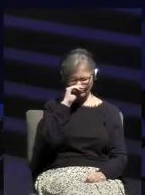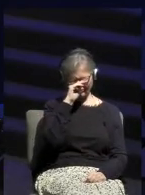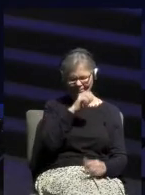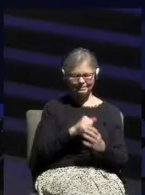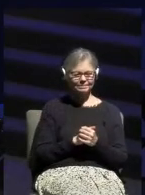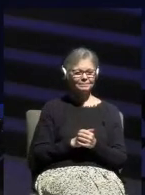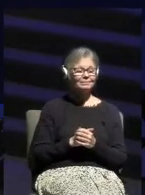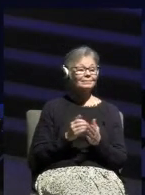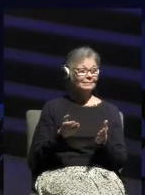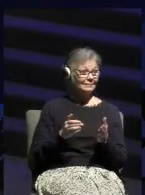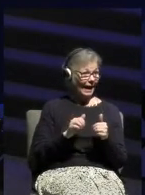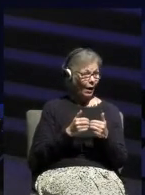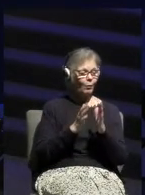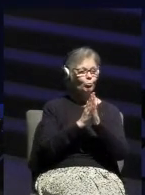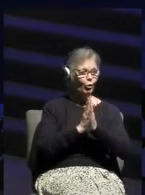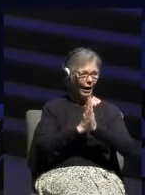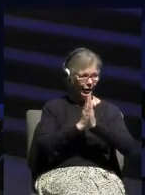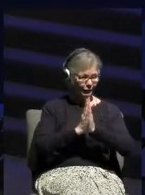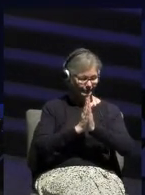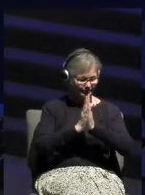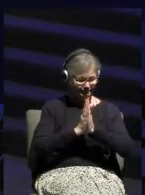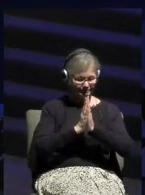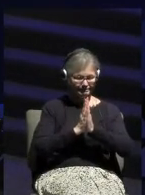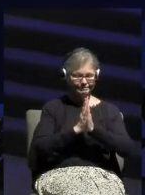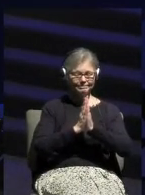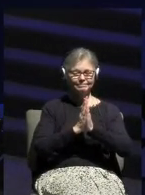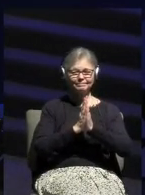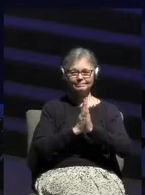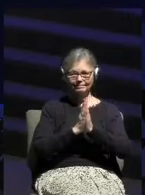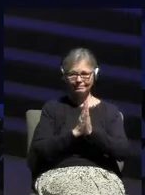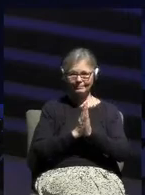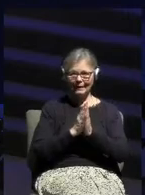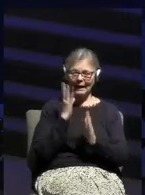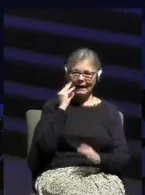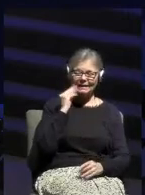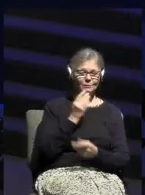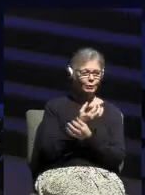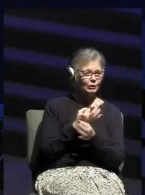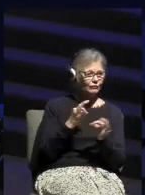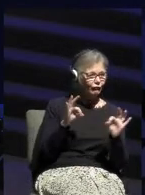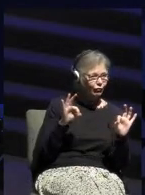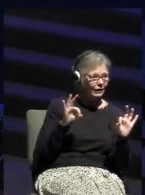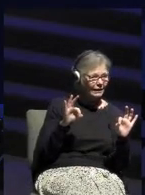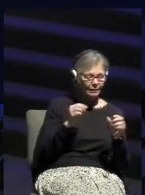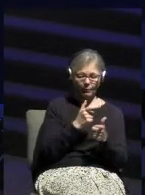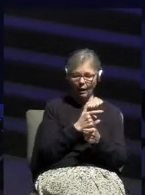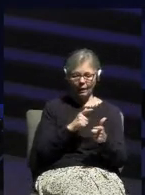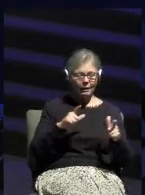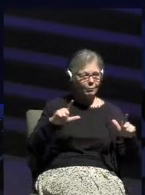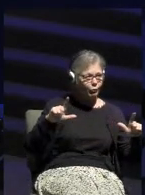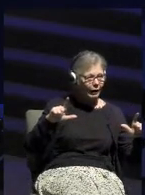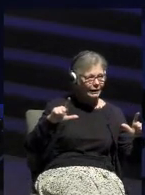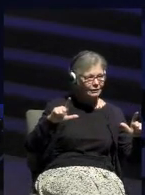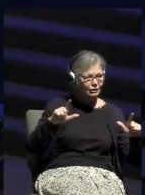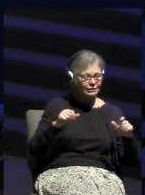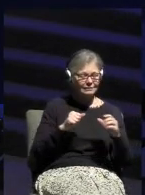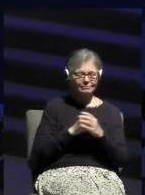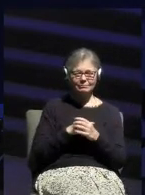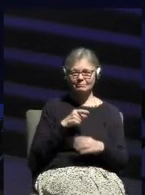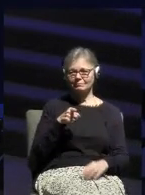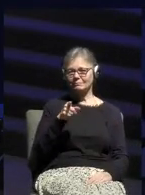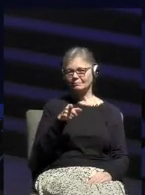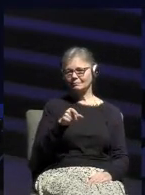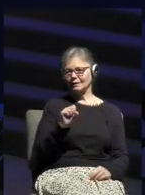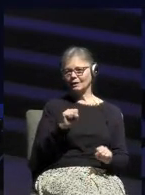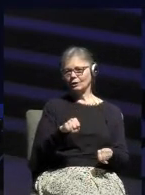And prayer becomes a place of freedom and liberation, where we can